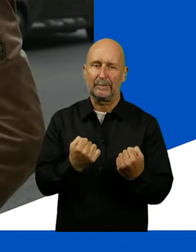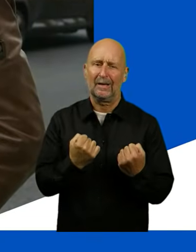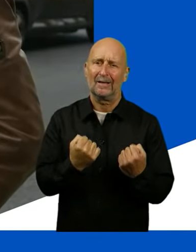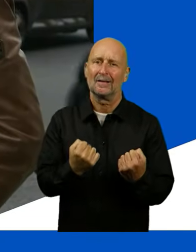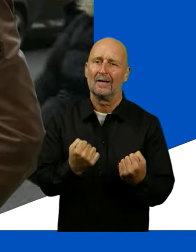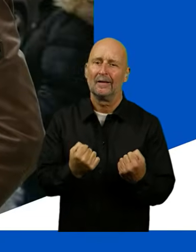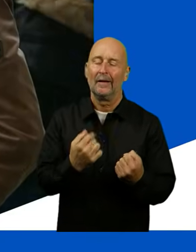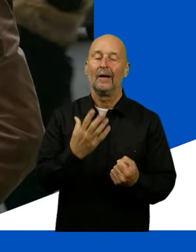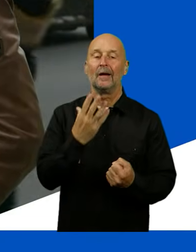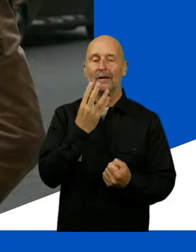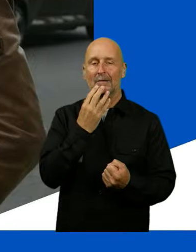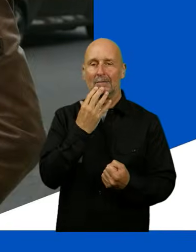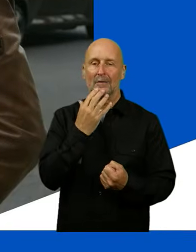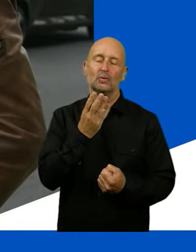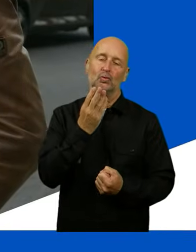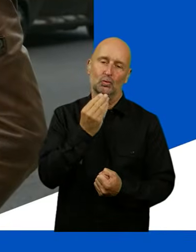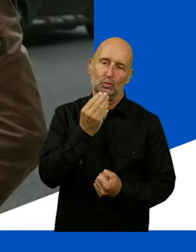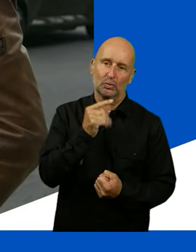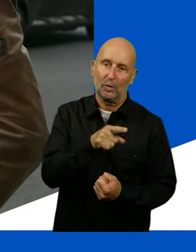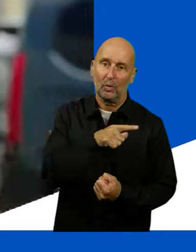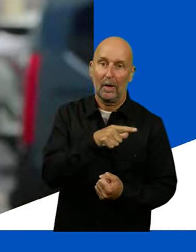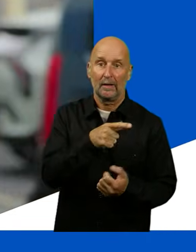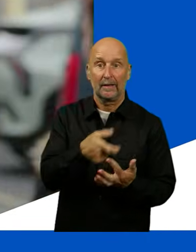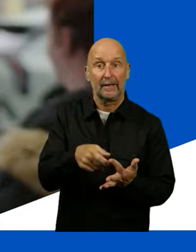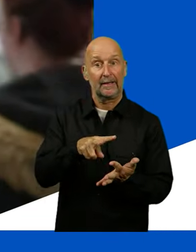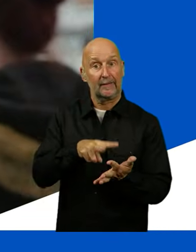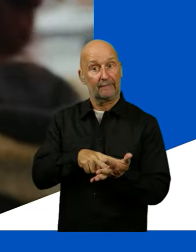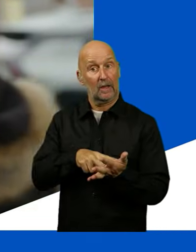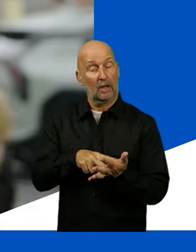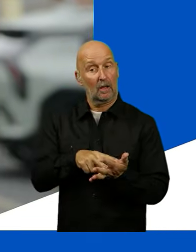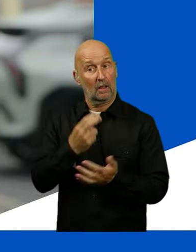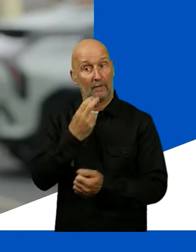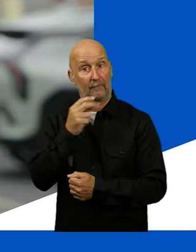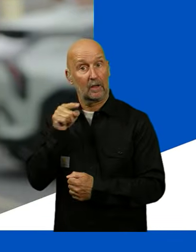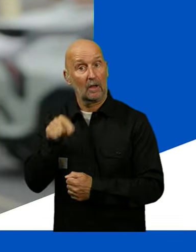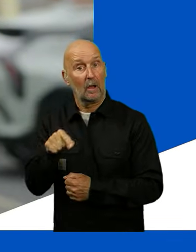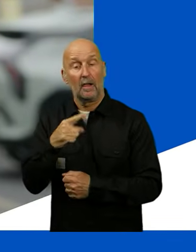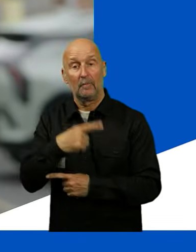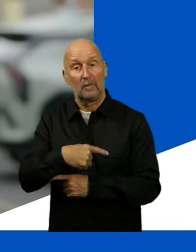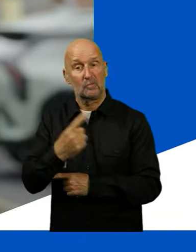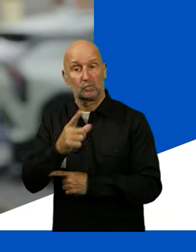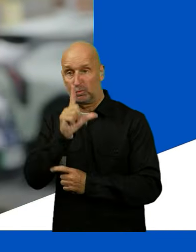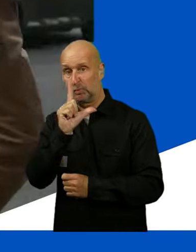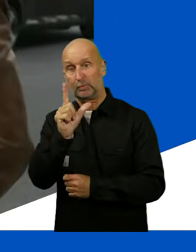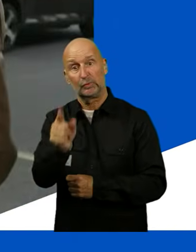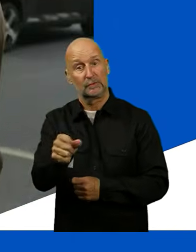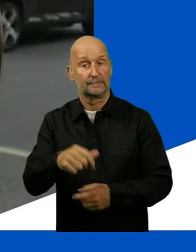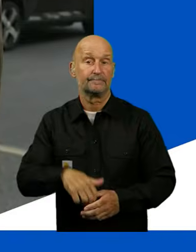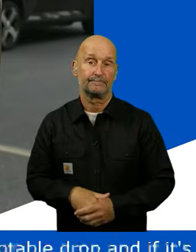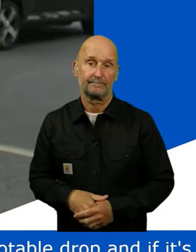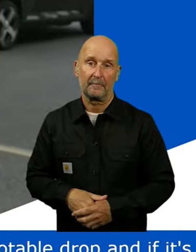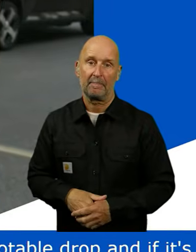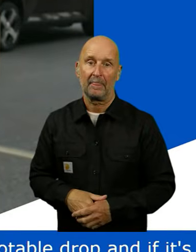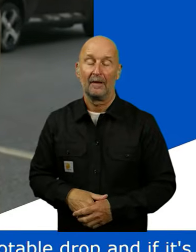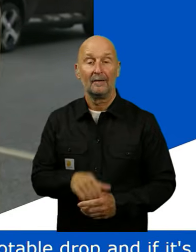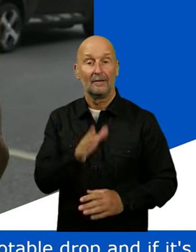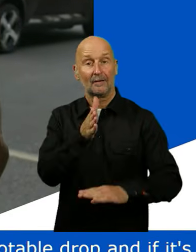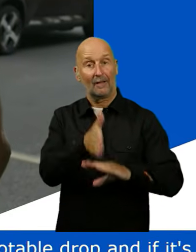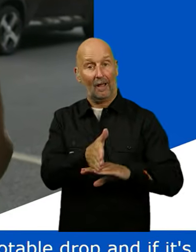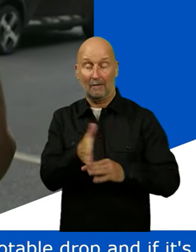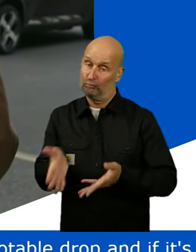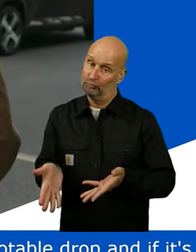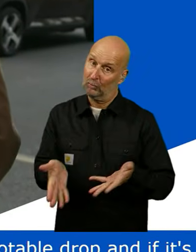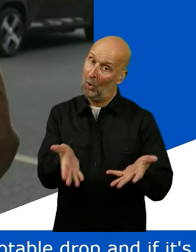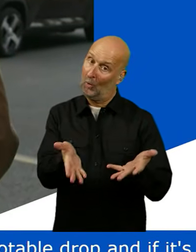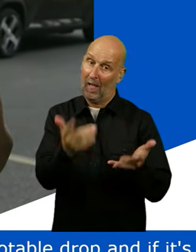getting used to that and seeing maybe if it was an EV vehicle, whether maybe that wouldn't be so much of an issue. Great, okay. Well, your car's here, Mike, you better go. Thanks Brilliant.